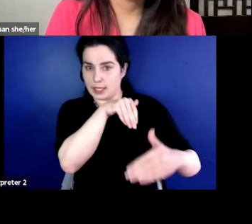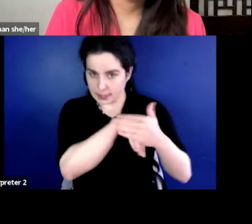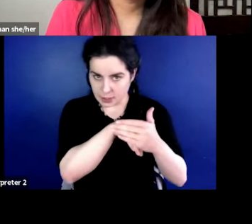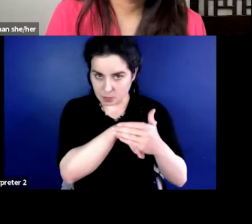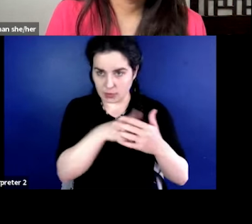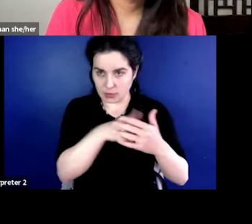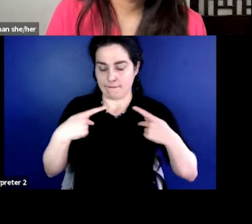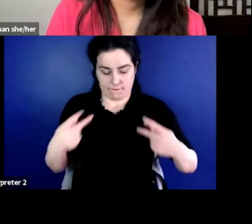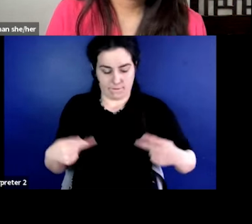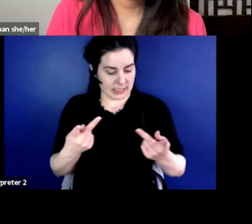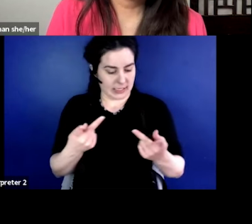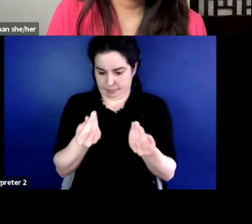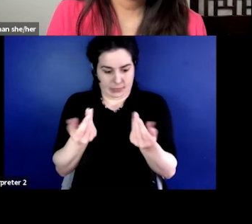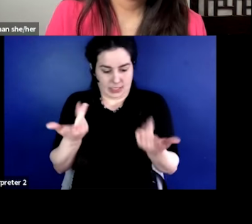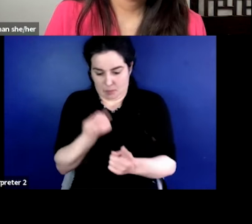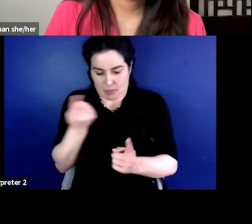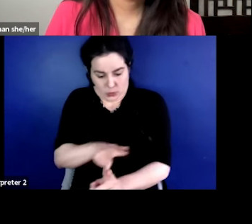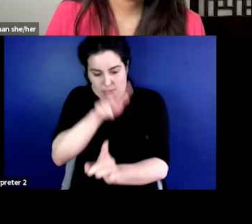implement.